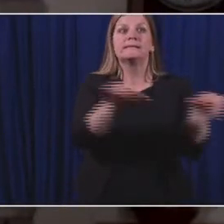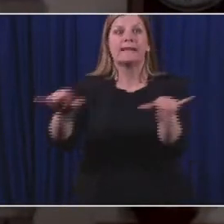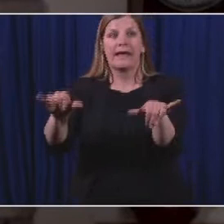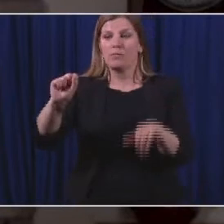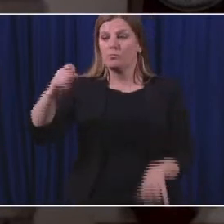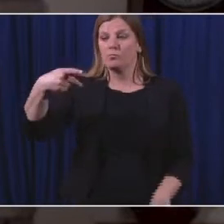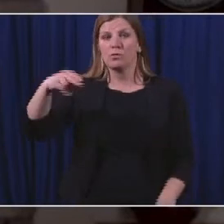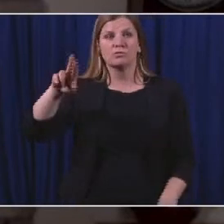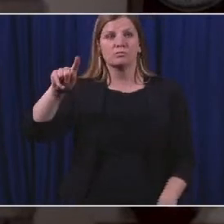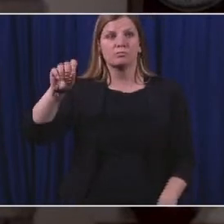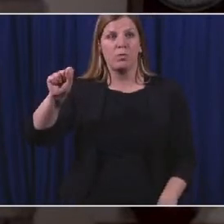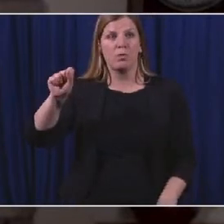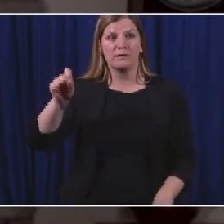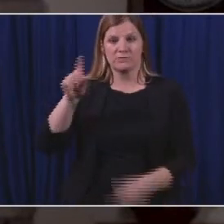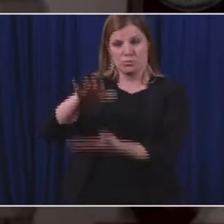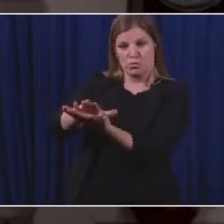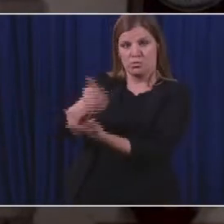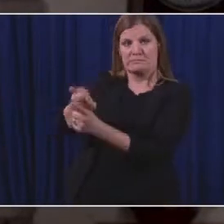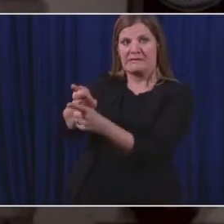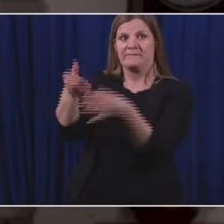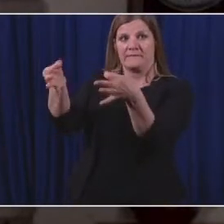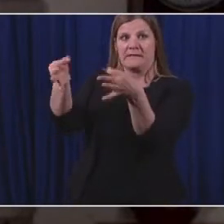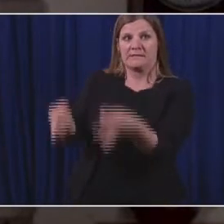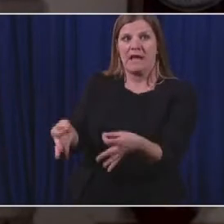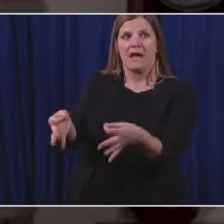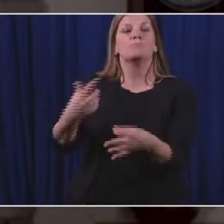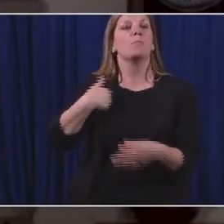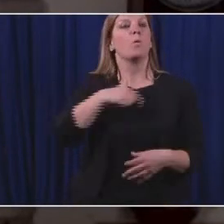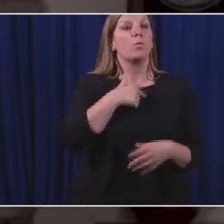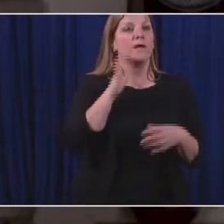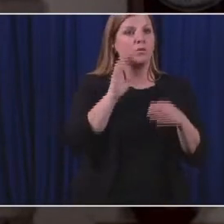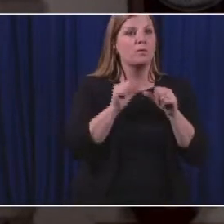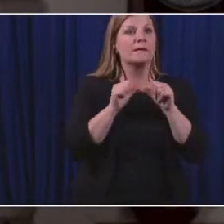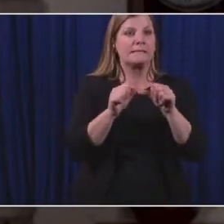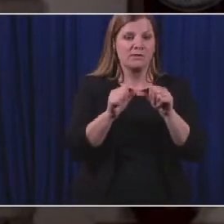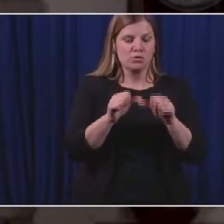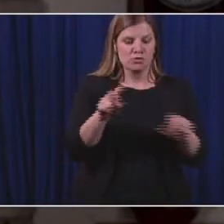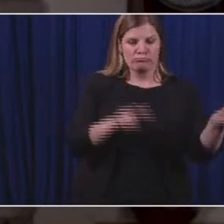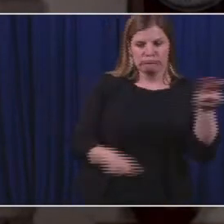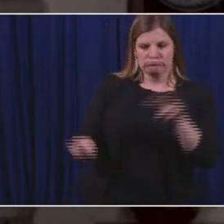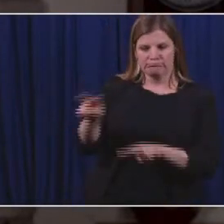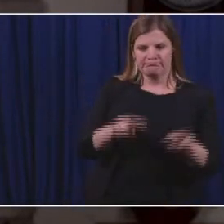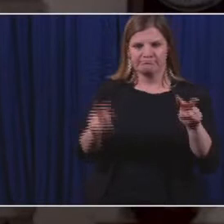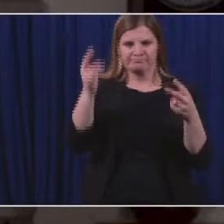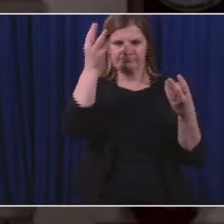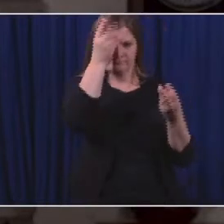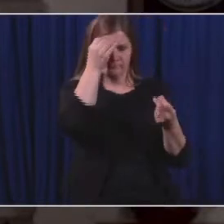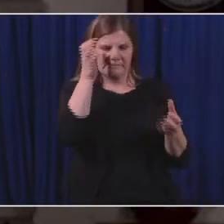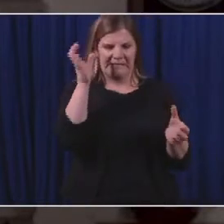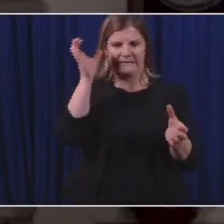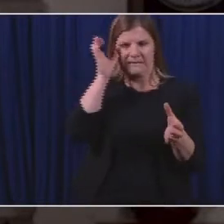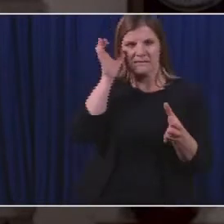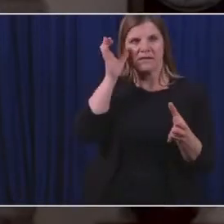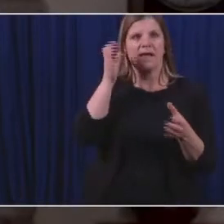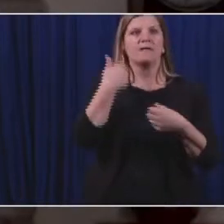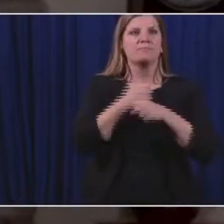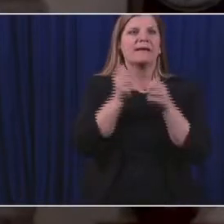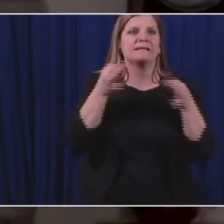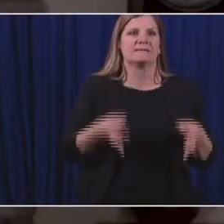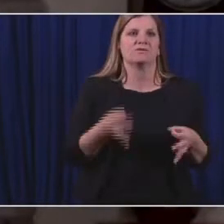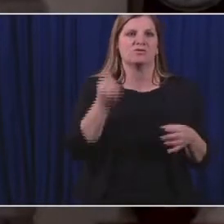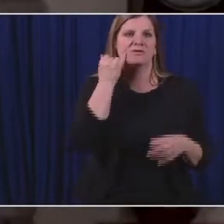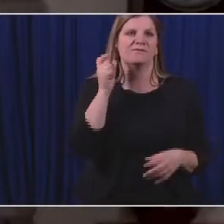continue to look at things in making those decisions. We don't think there's much